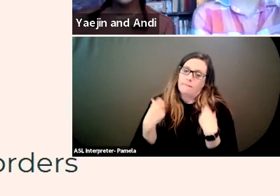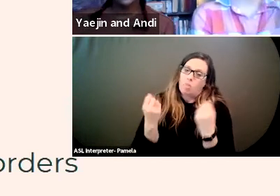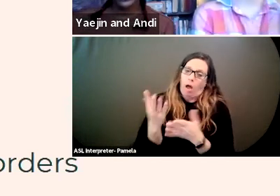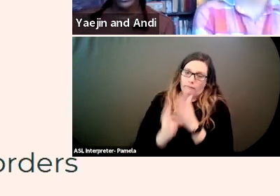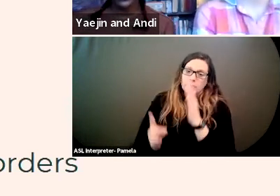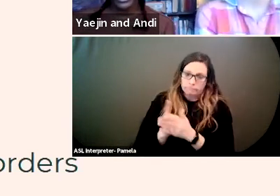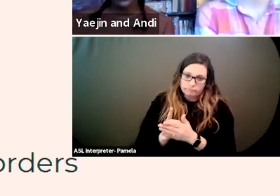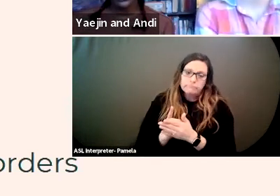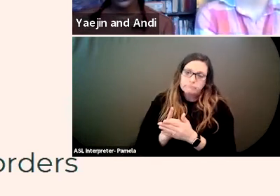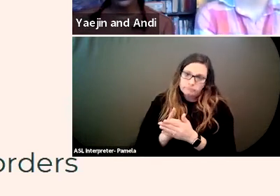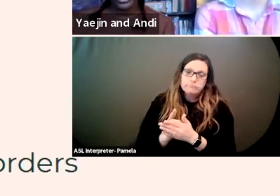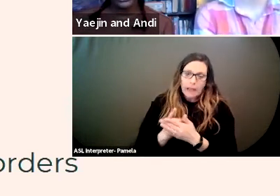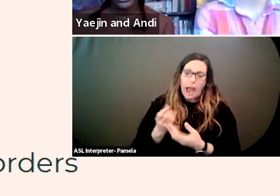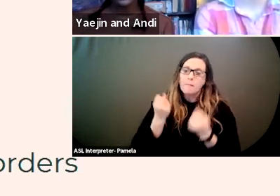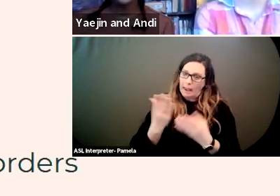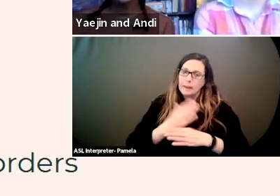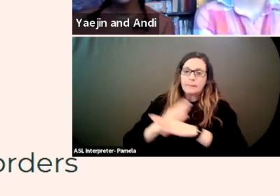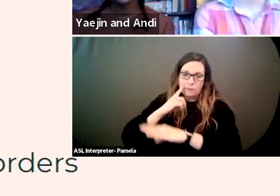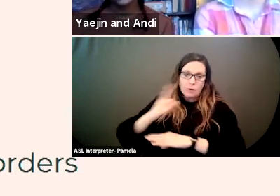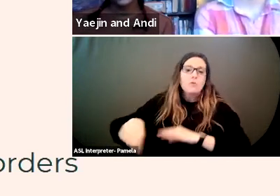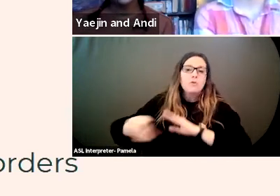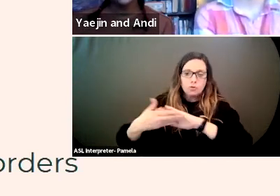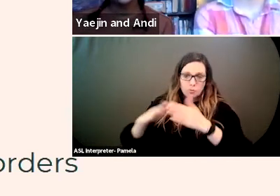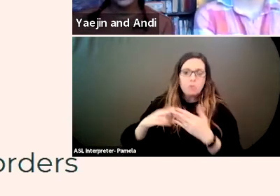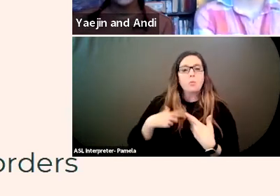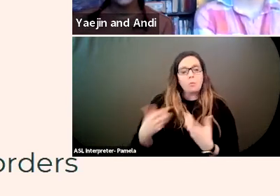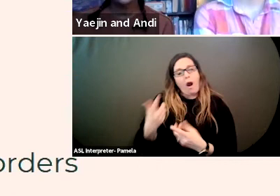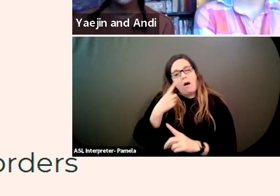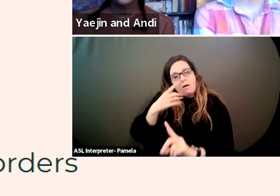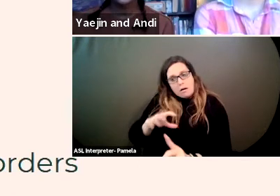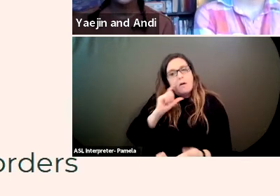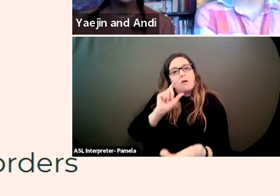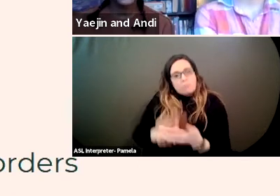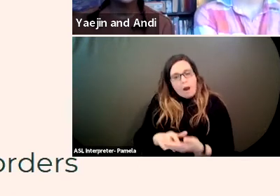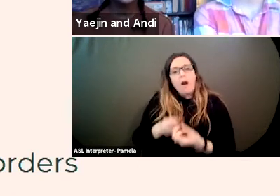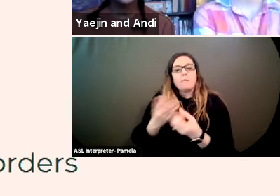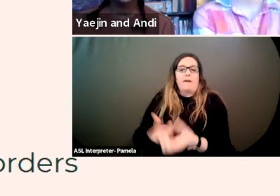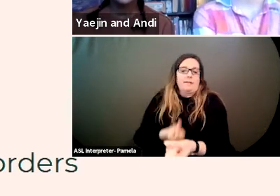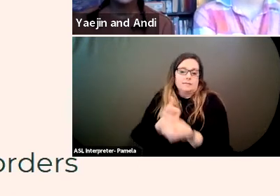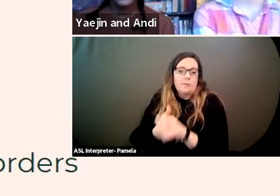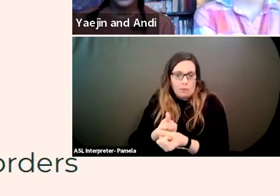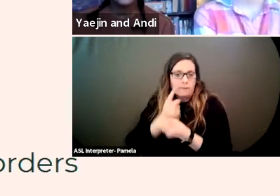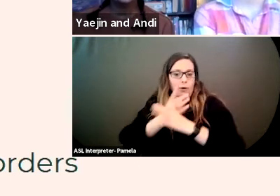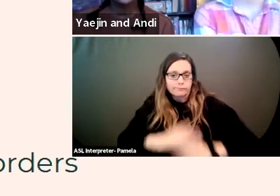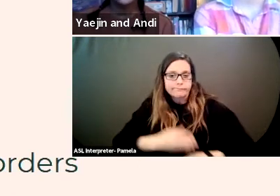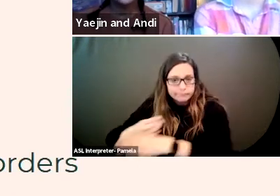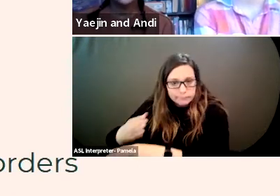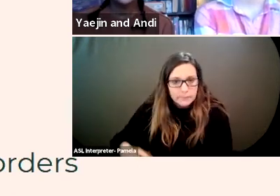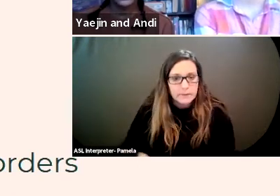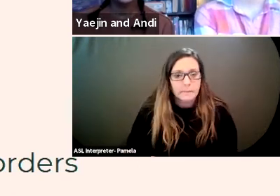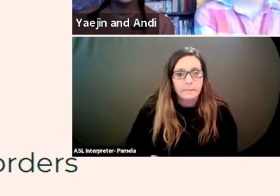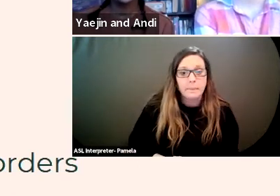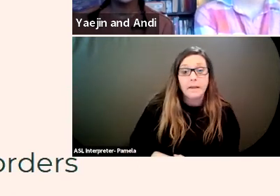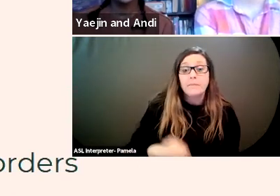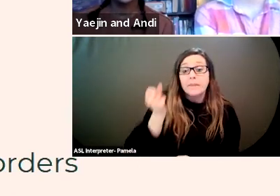Sex Now survey, we weren't able to find the actual number of respondents who had eating disorders, and this is because the question that asked about eating